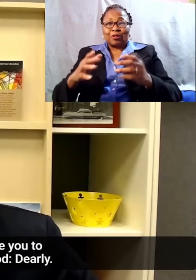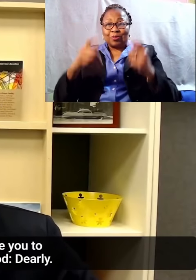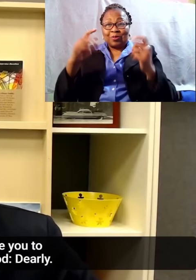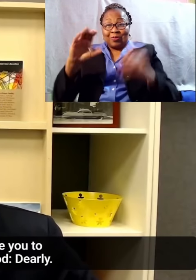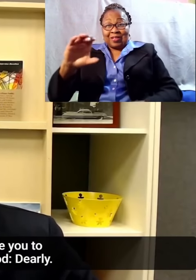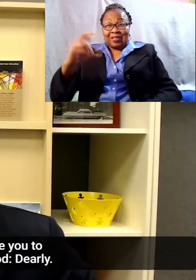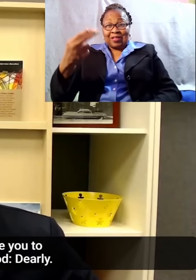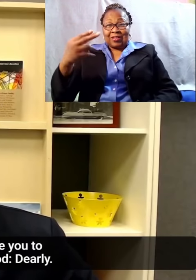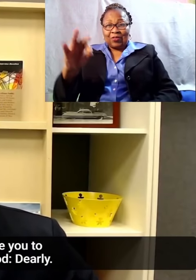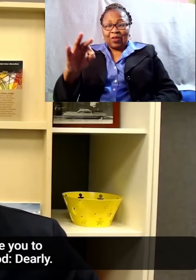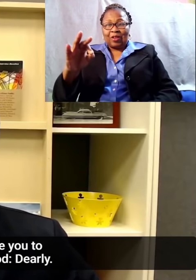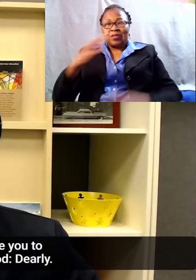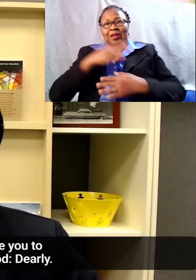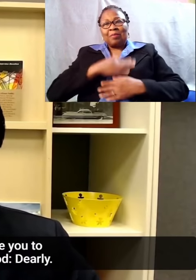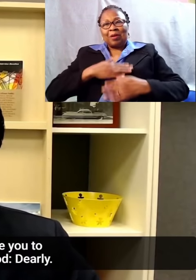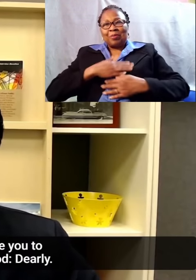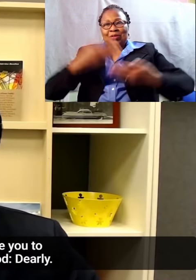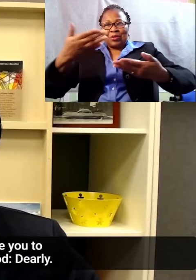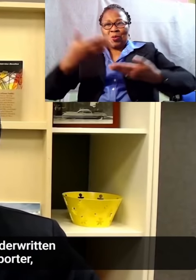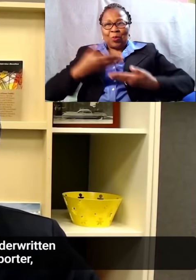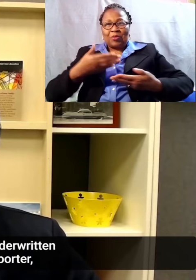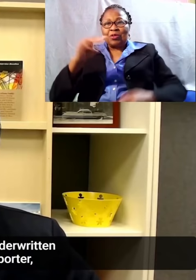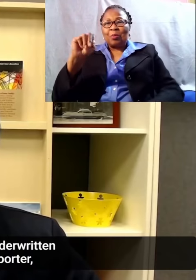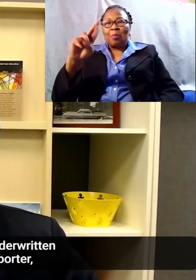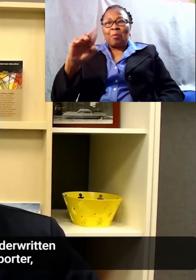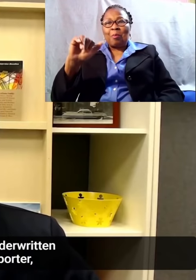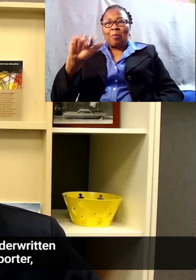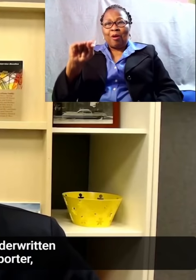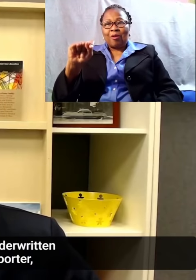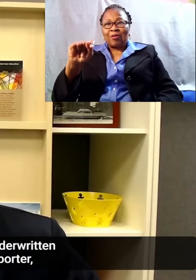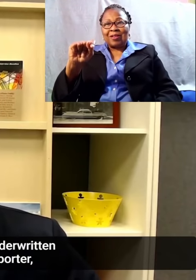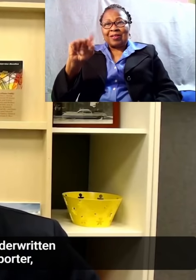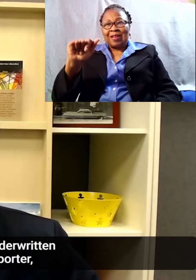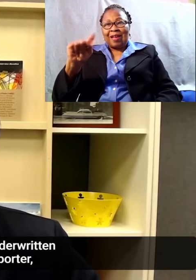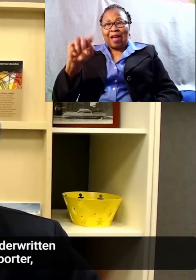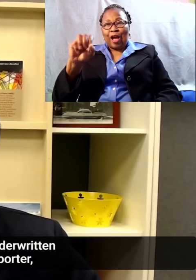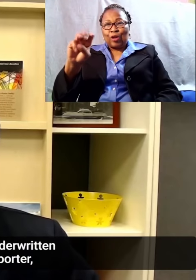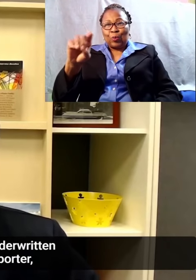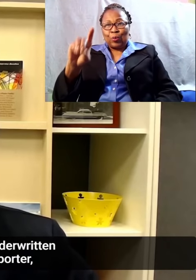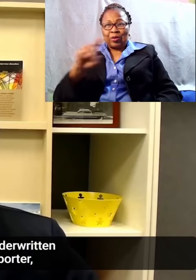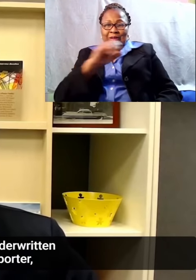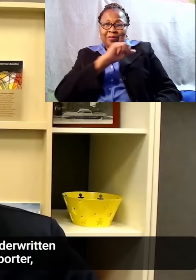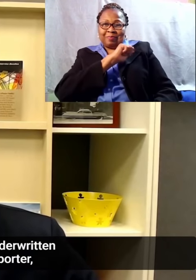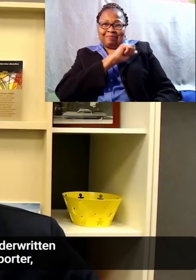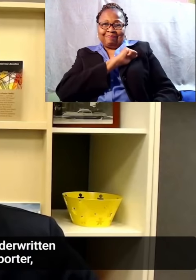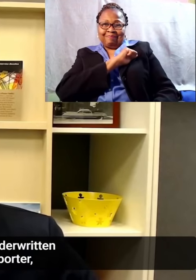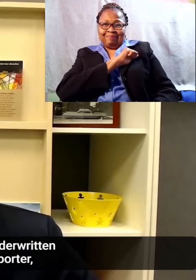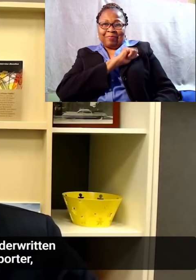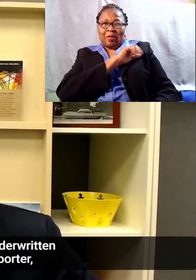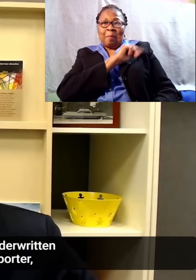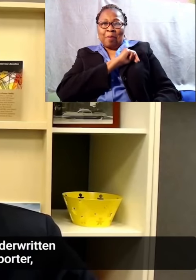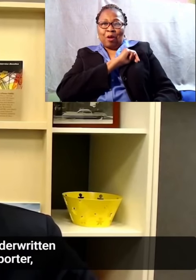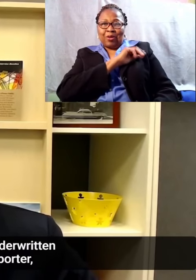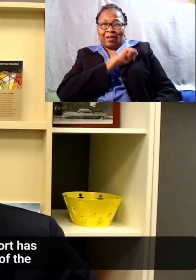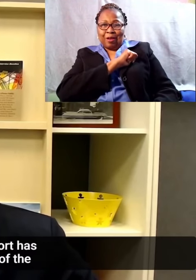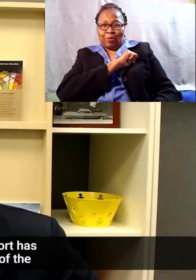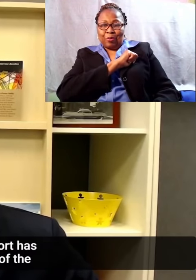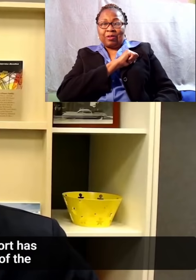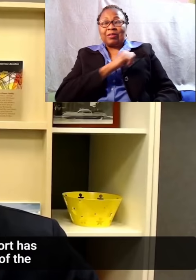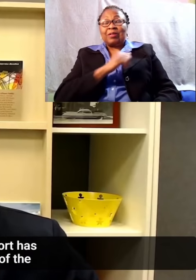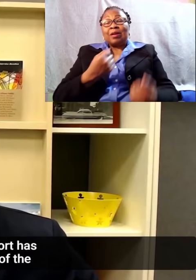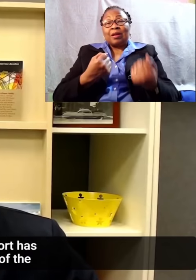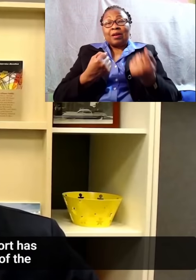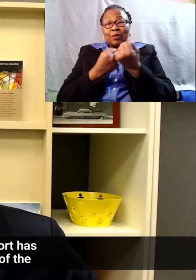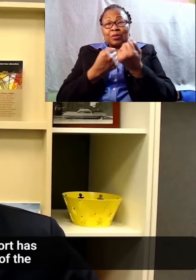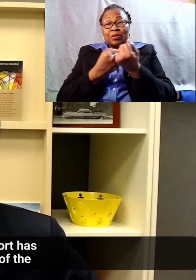today's program, Margaret Atwood, Dearly. Today's program is generously underwritten by our longtime festival supporter, Ellen